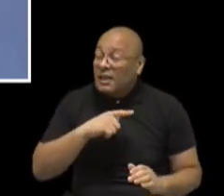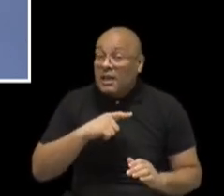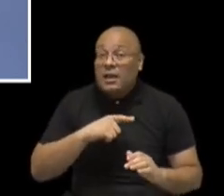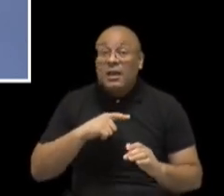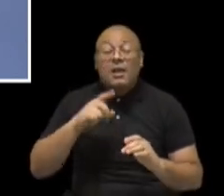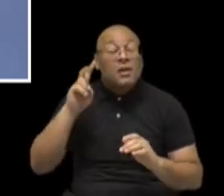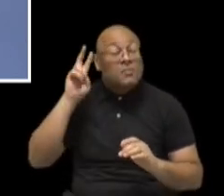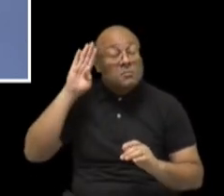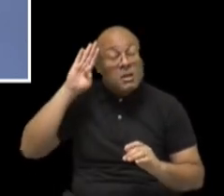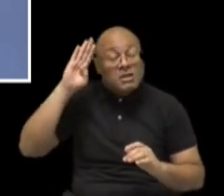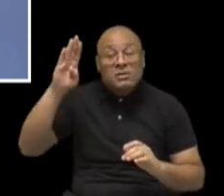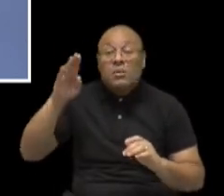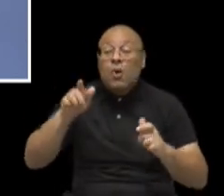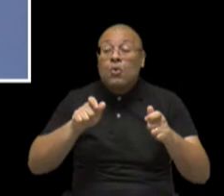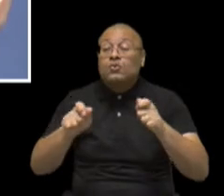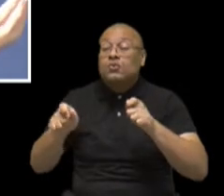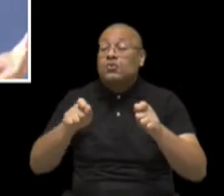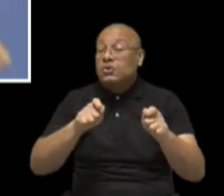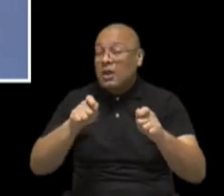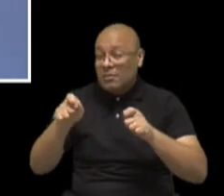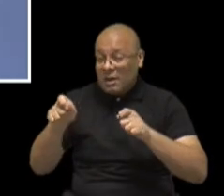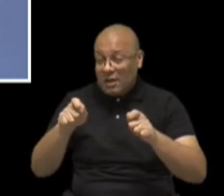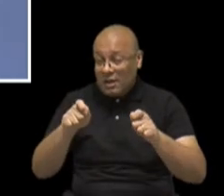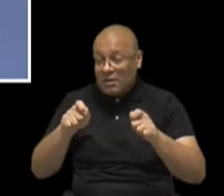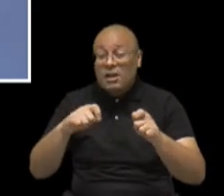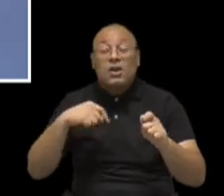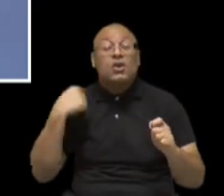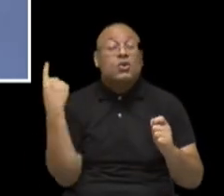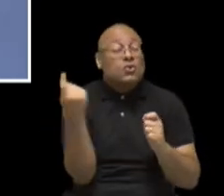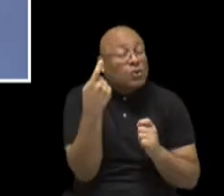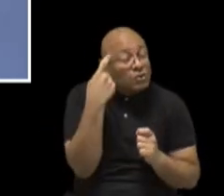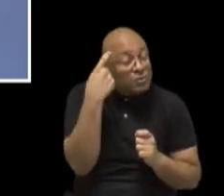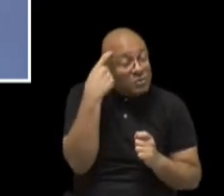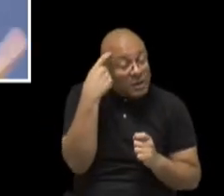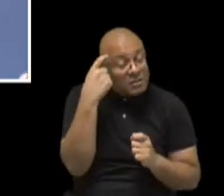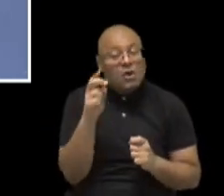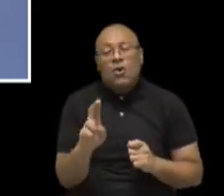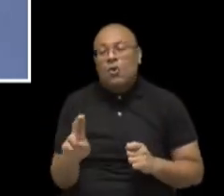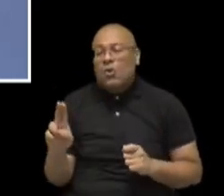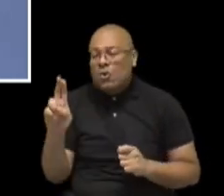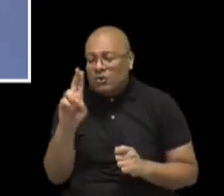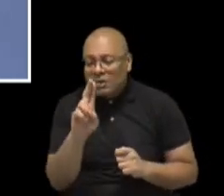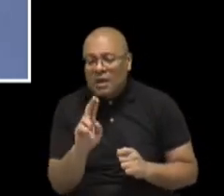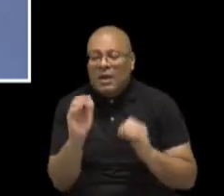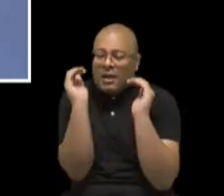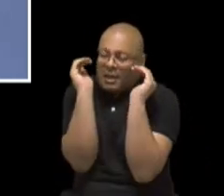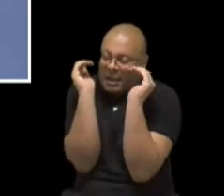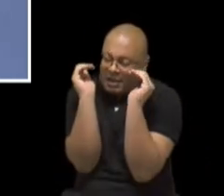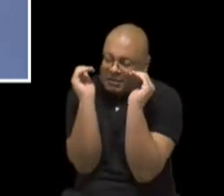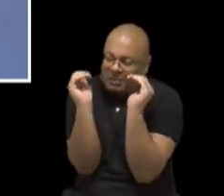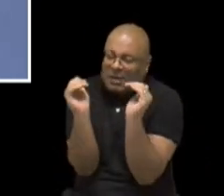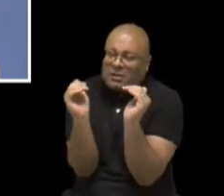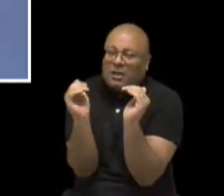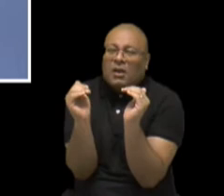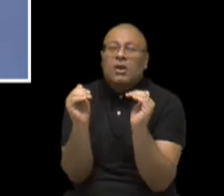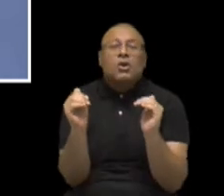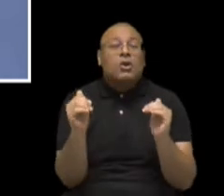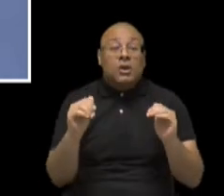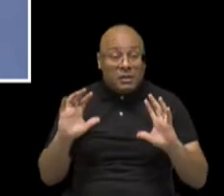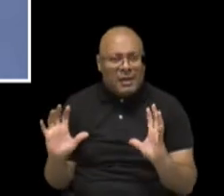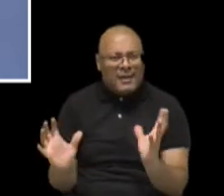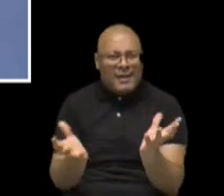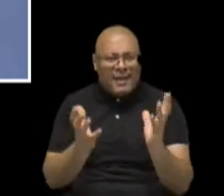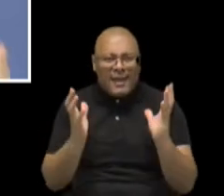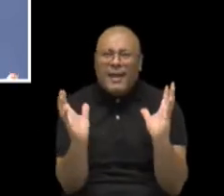sustainability. So the mantra is remix, reuse, and respect, which has never been more current in